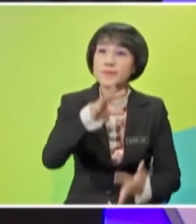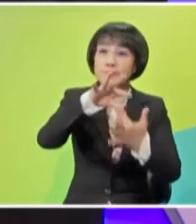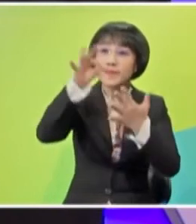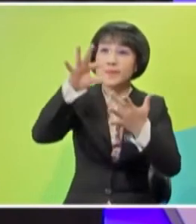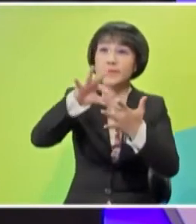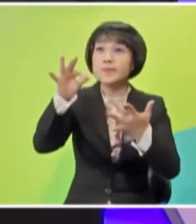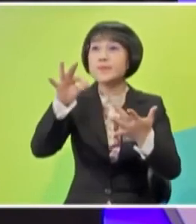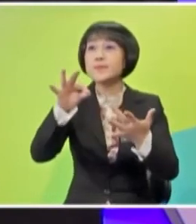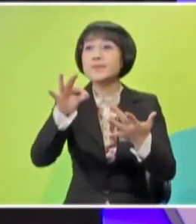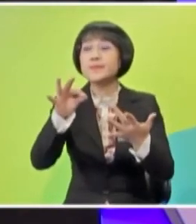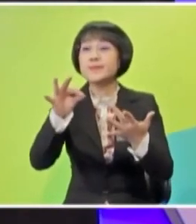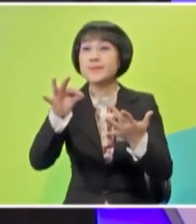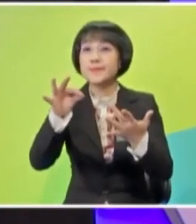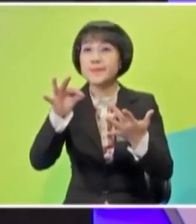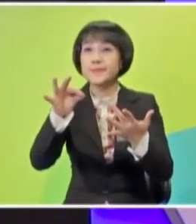we start with